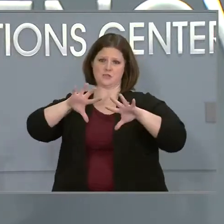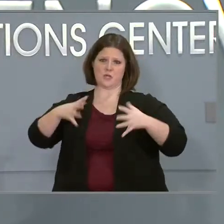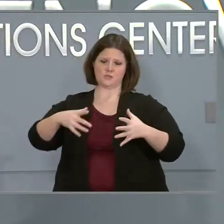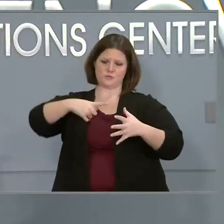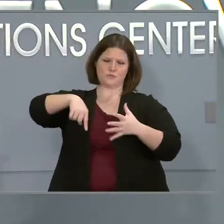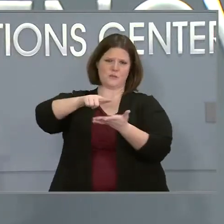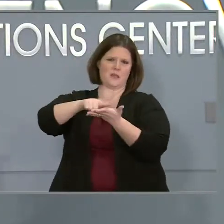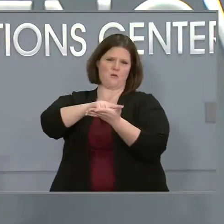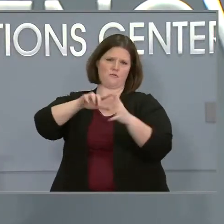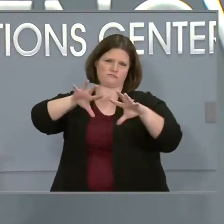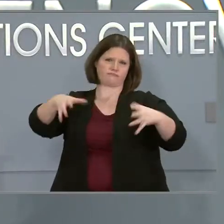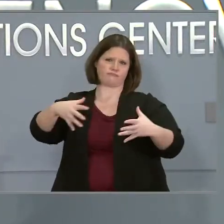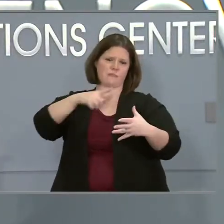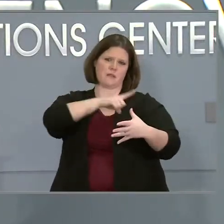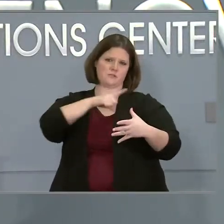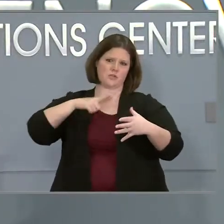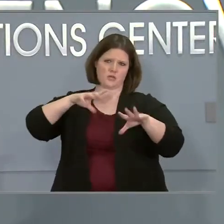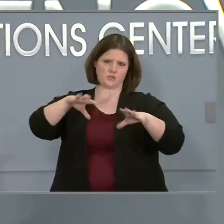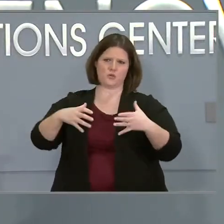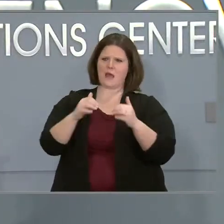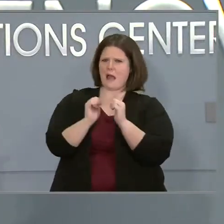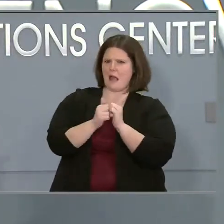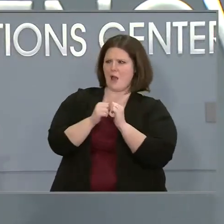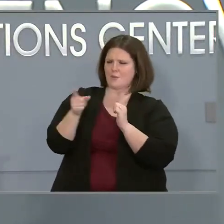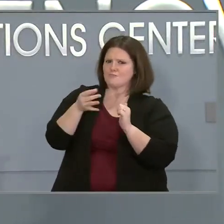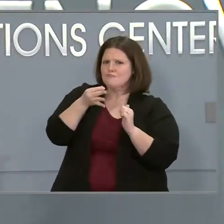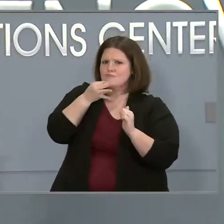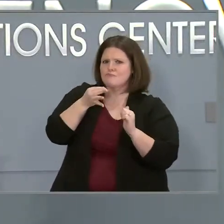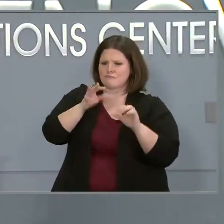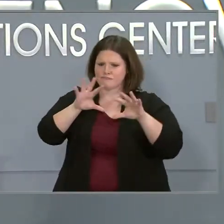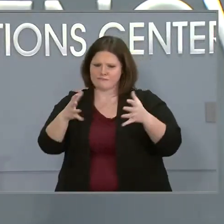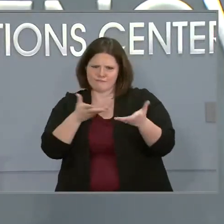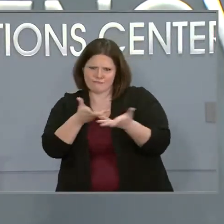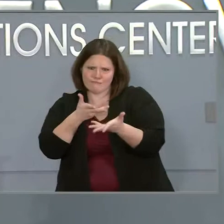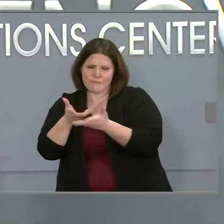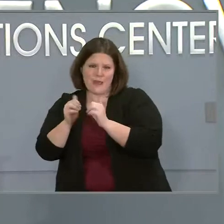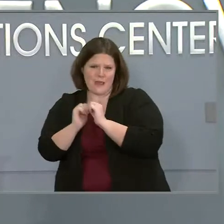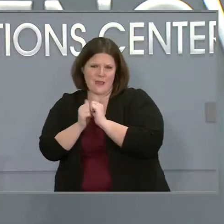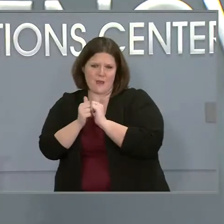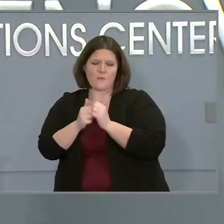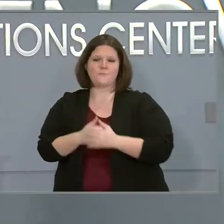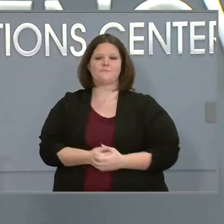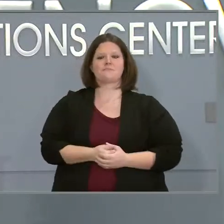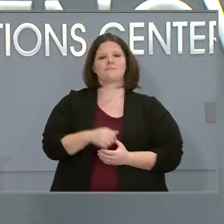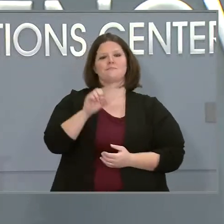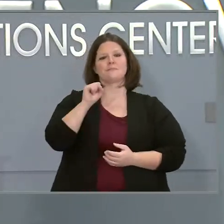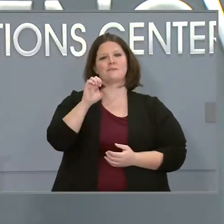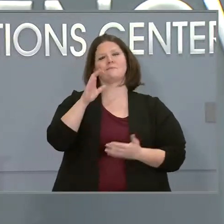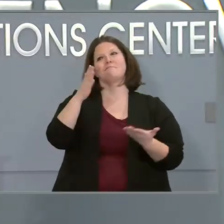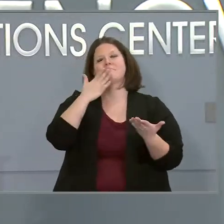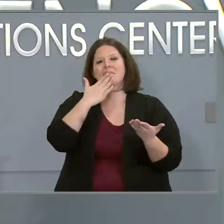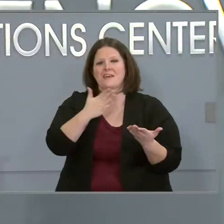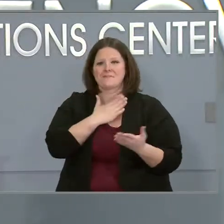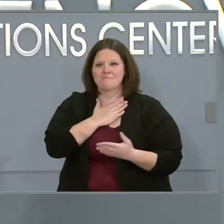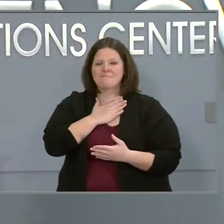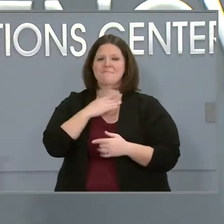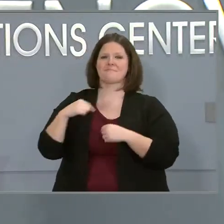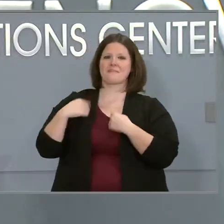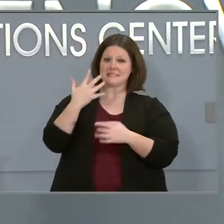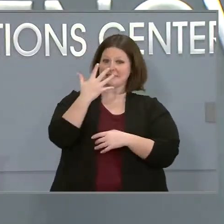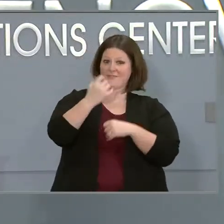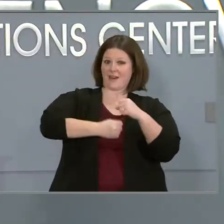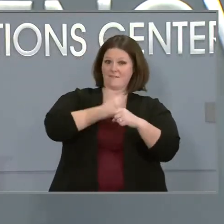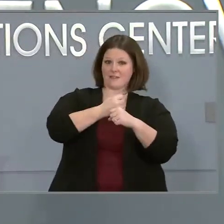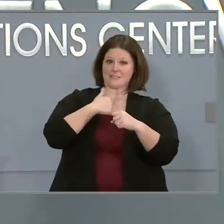that enabled you to do that? Well, thanks, Rose. I have tried over the 5 years of my tenure here